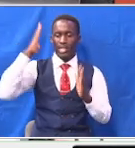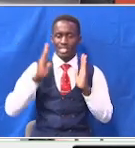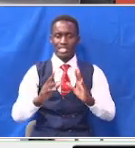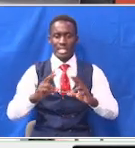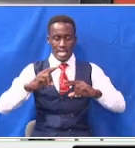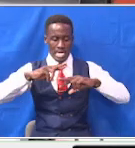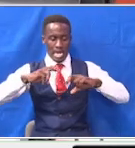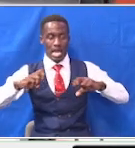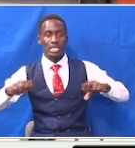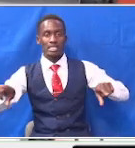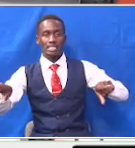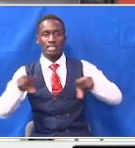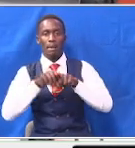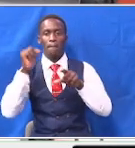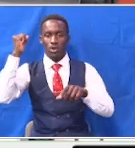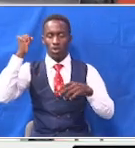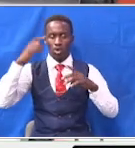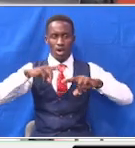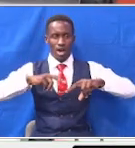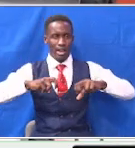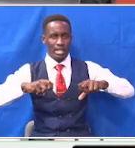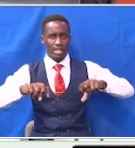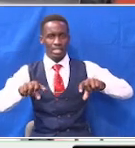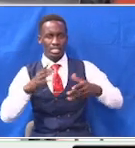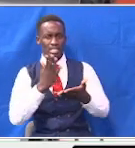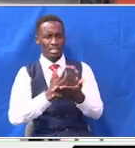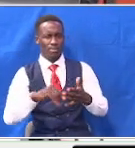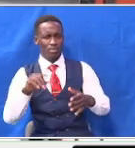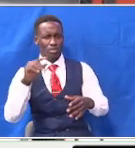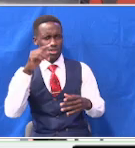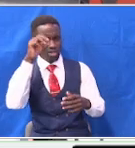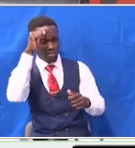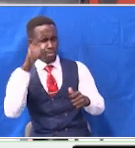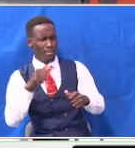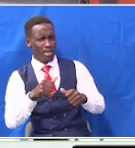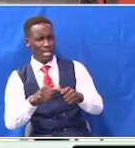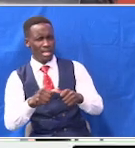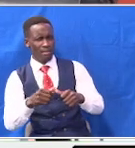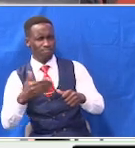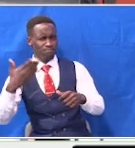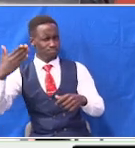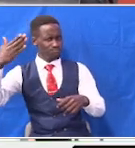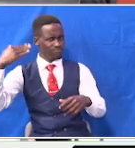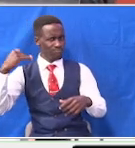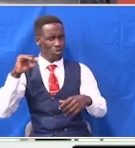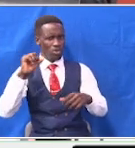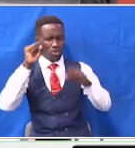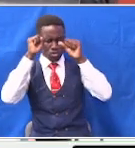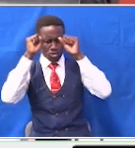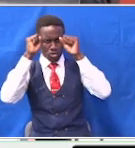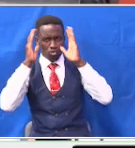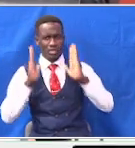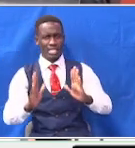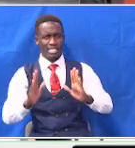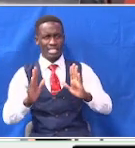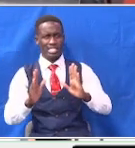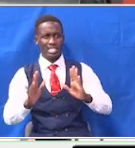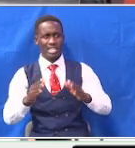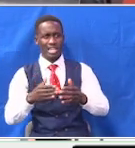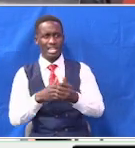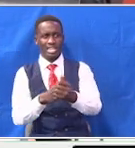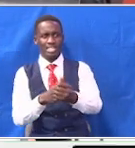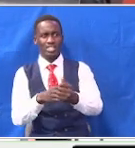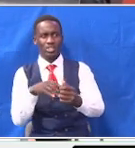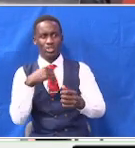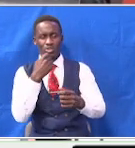analyst. And as well, some of you might actually recall him once upon a time, one of the student leaders. Were you the president of the university? Vice